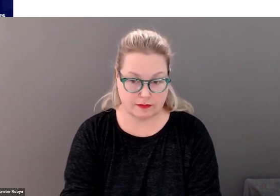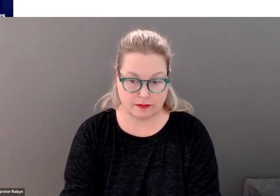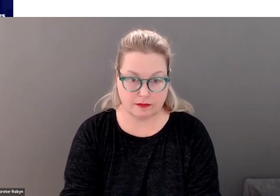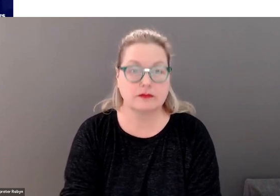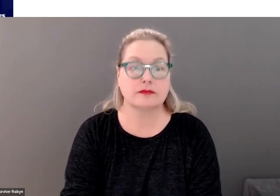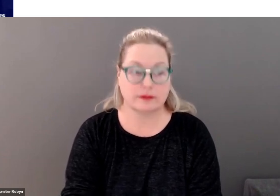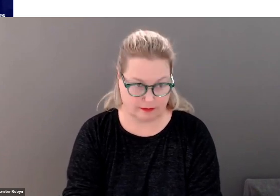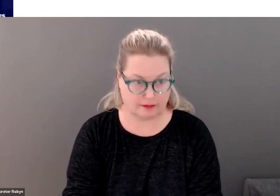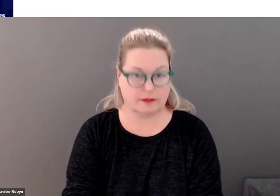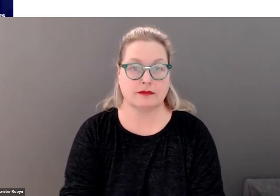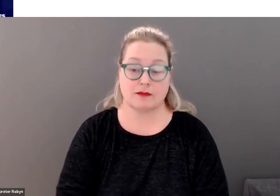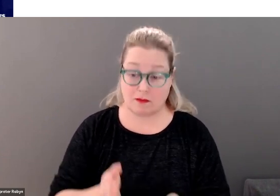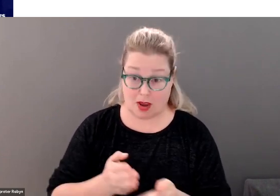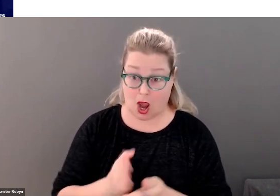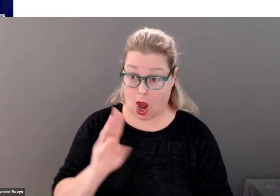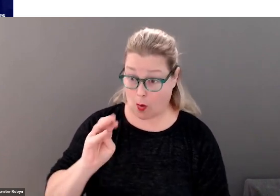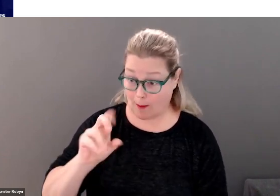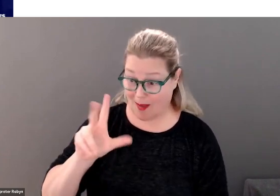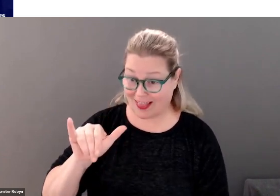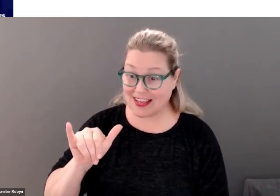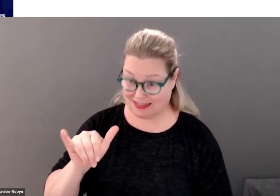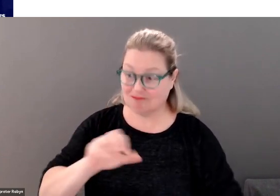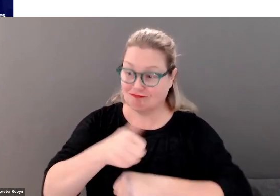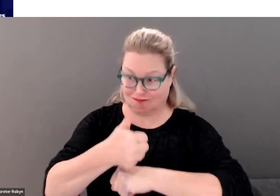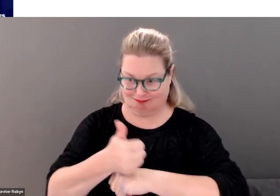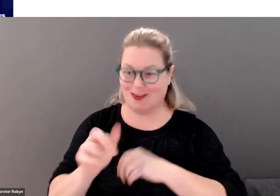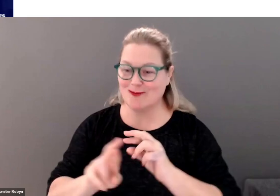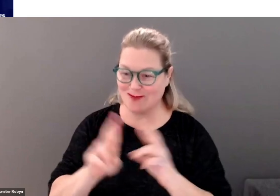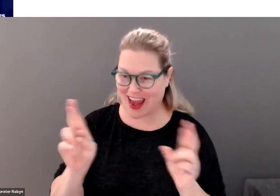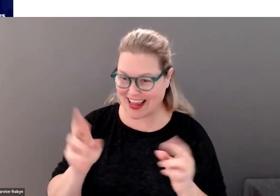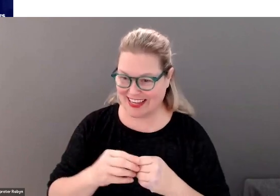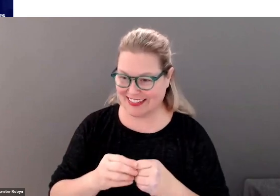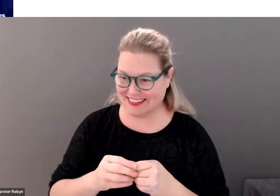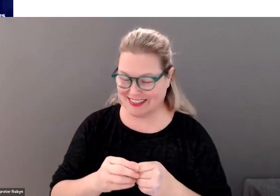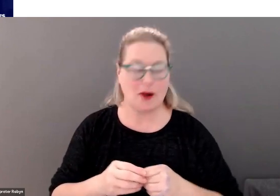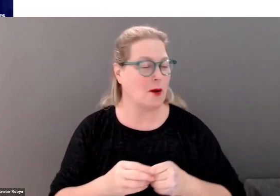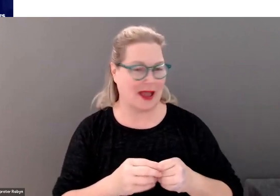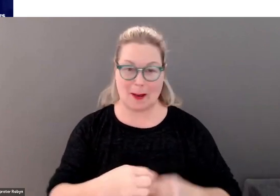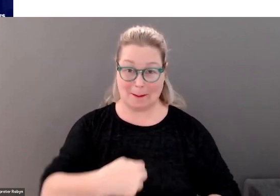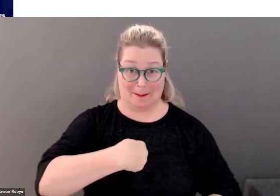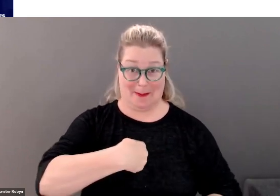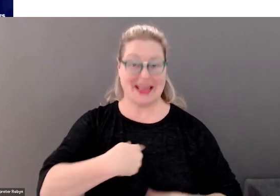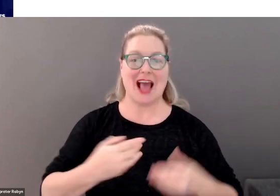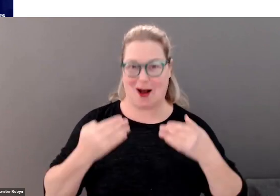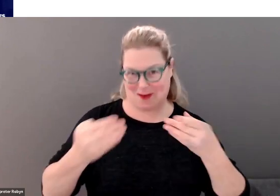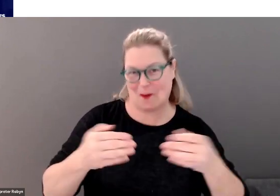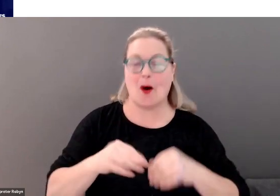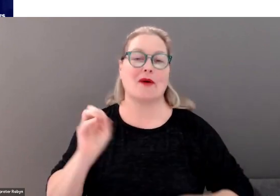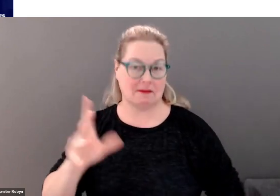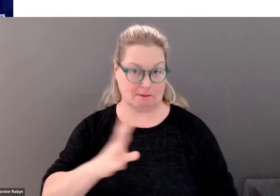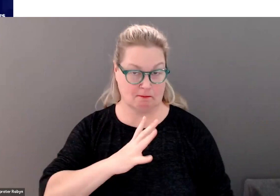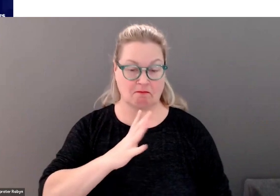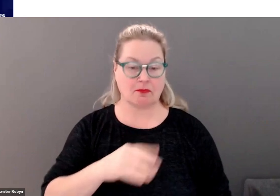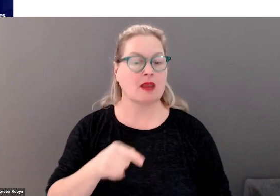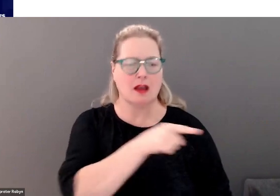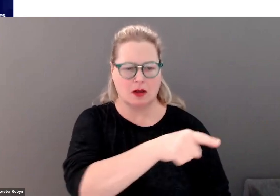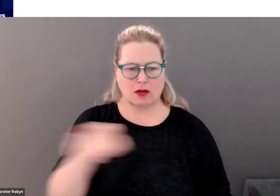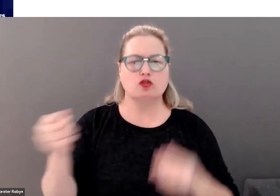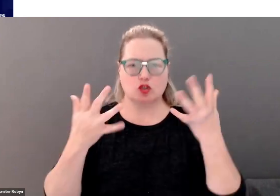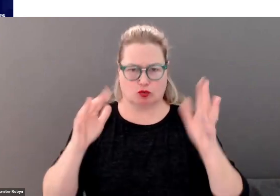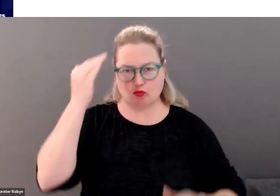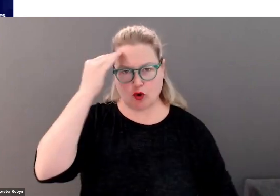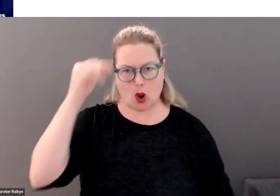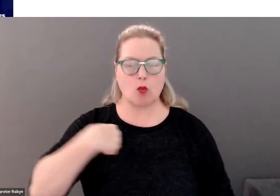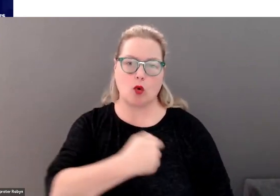All right, Molly, you're ready to go. Team Molly, go. Okay, so this is, as you all know, we'll be discussing